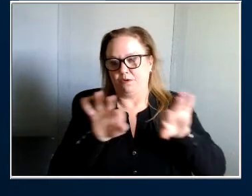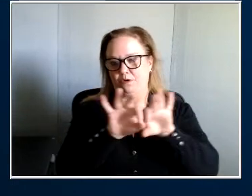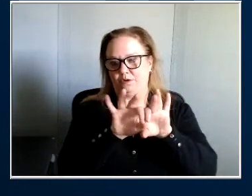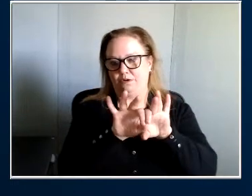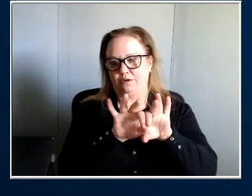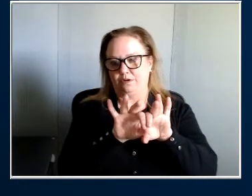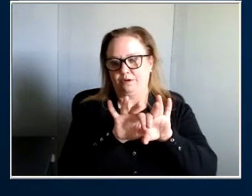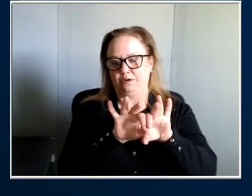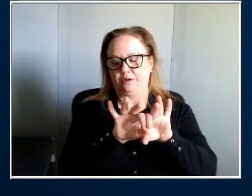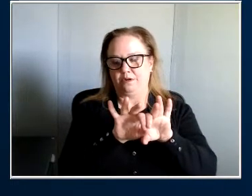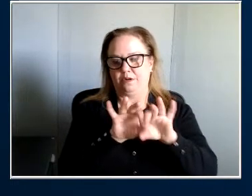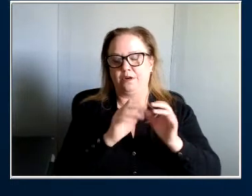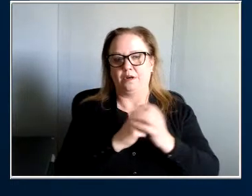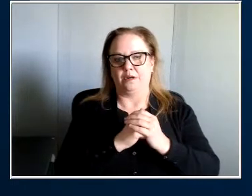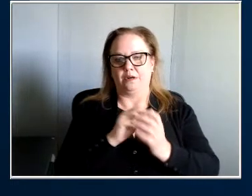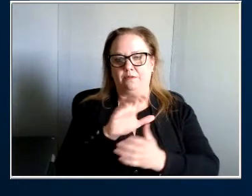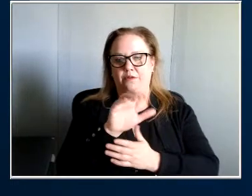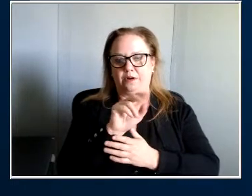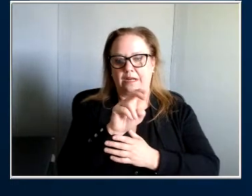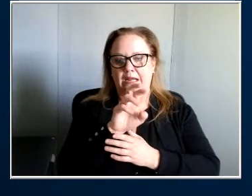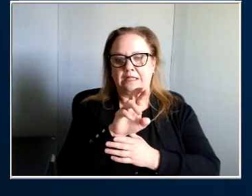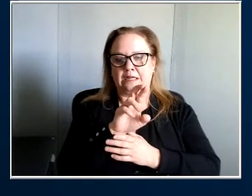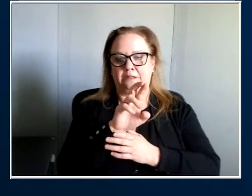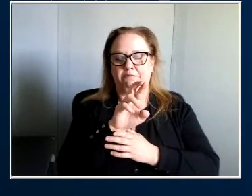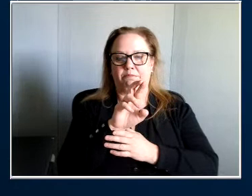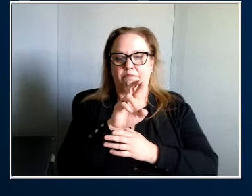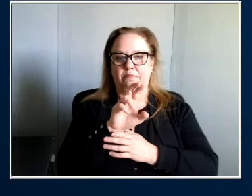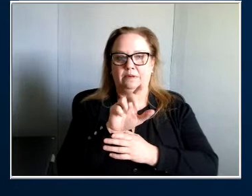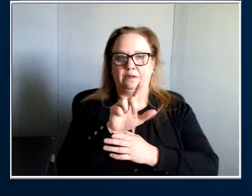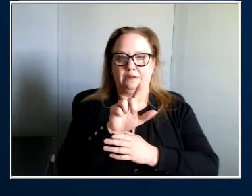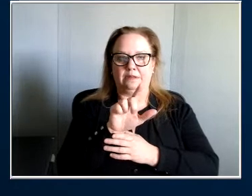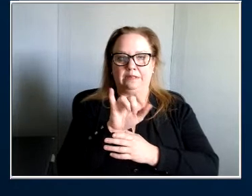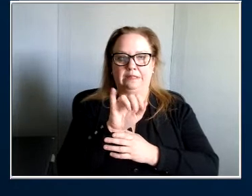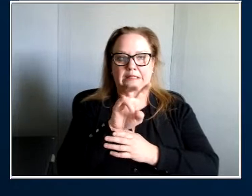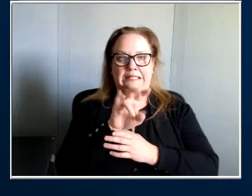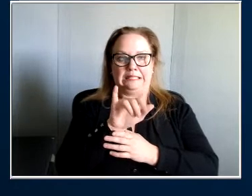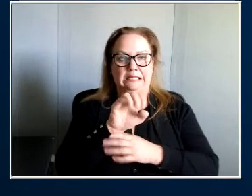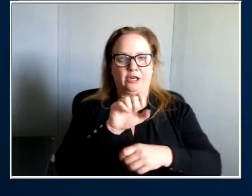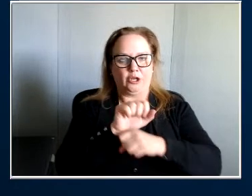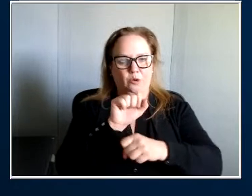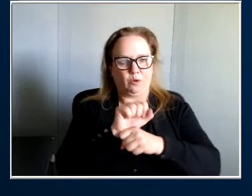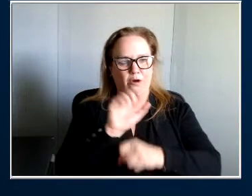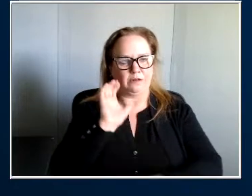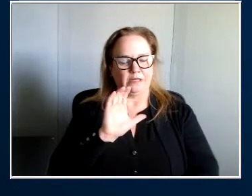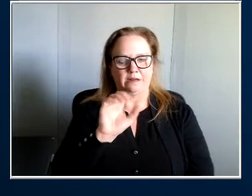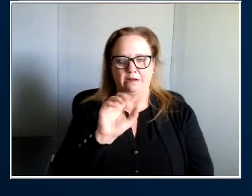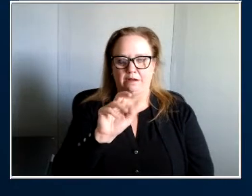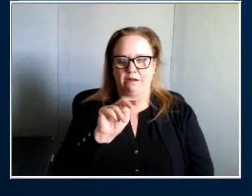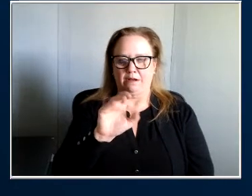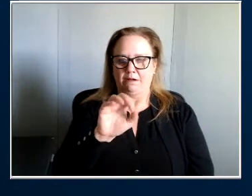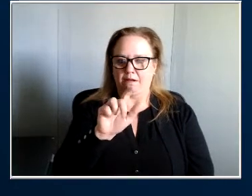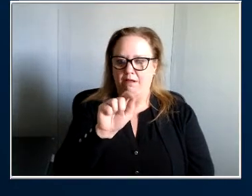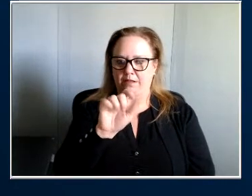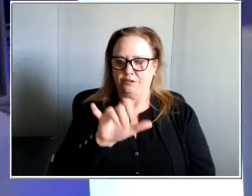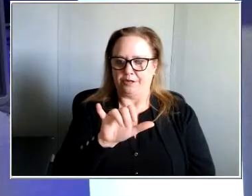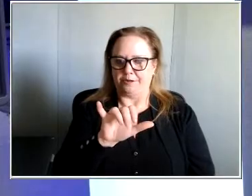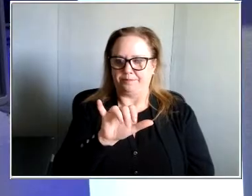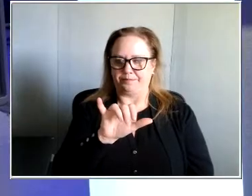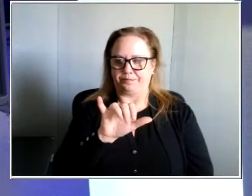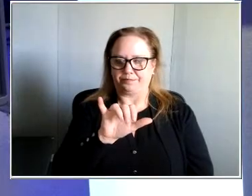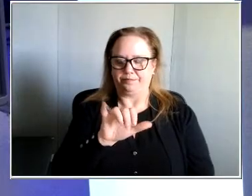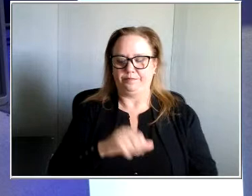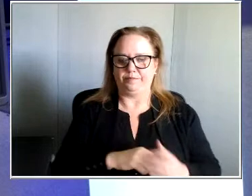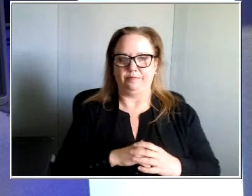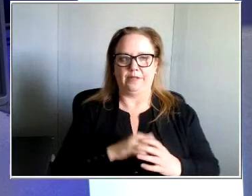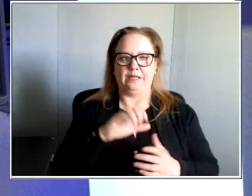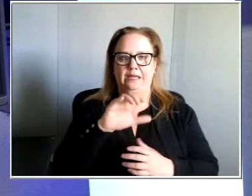battle against cancer. Lindsay, used to working oncology, why is it important to foster hope with cancer patients, kind of like what we